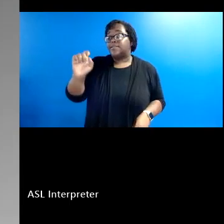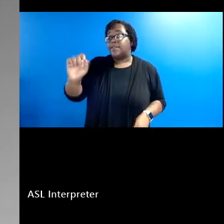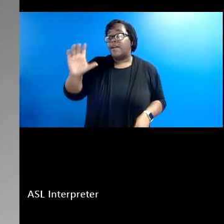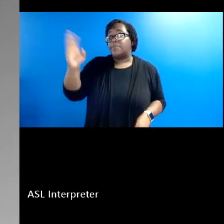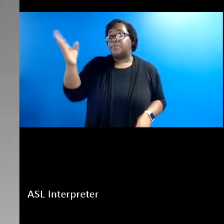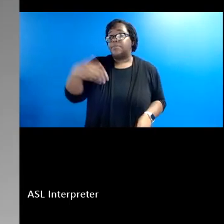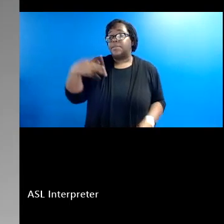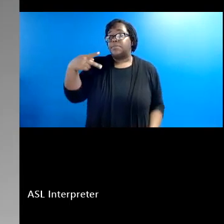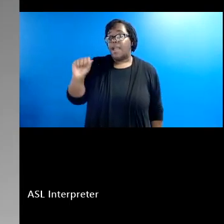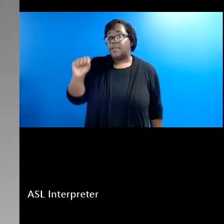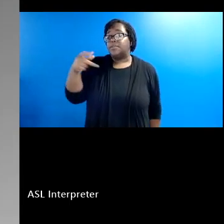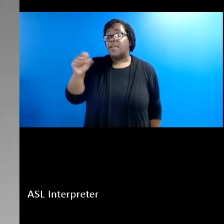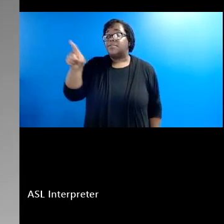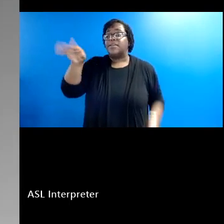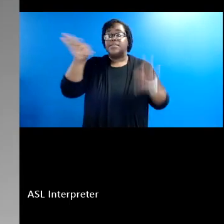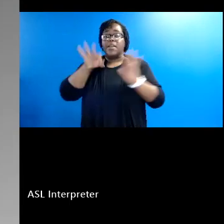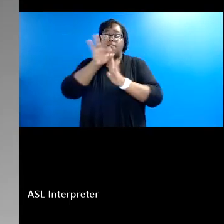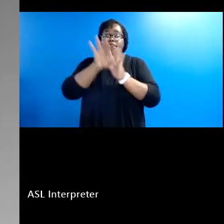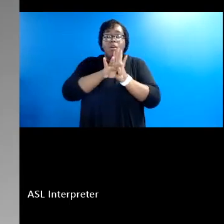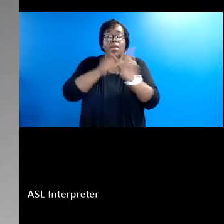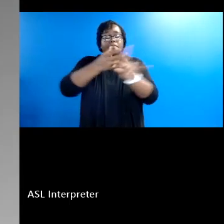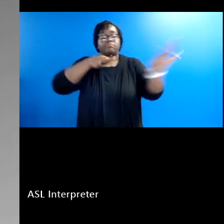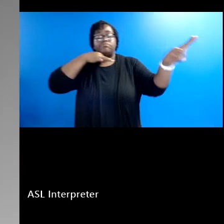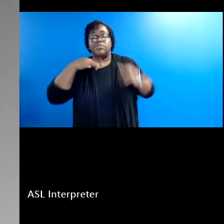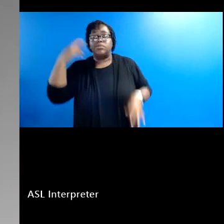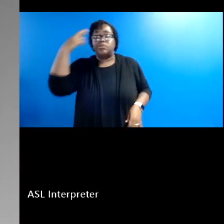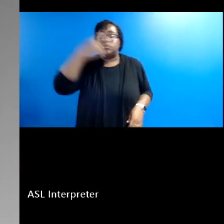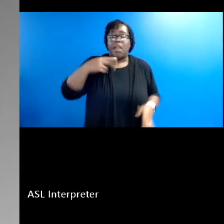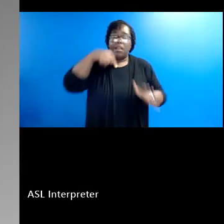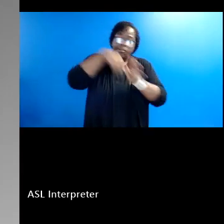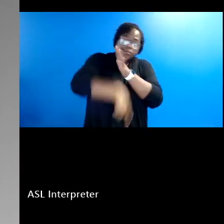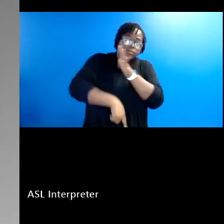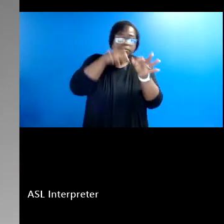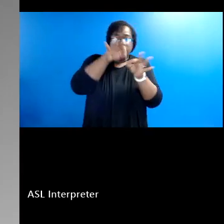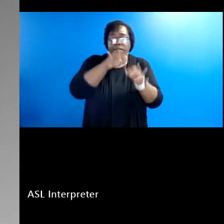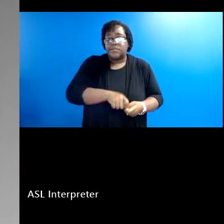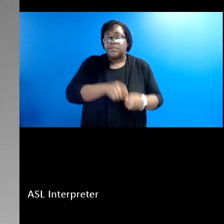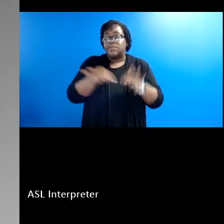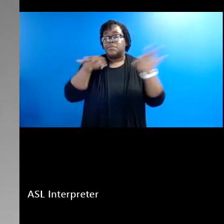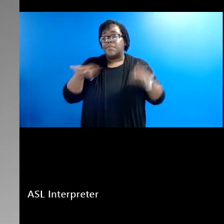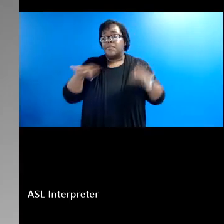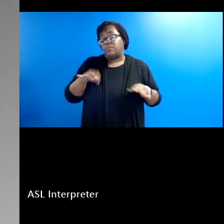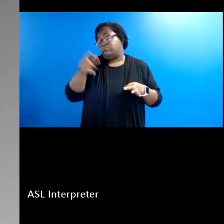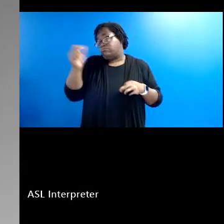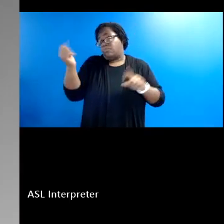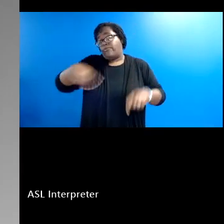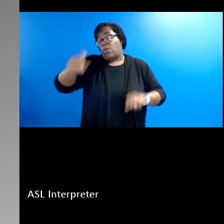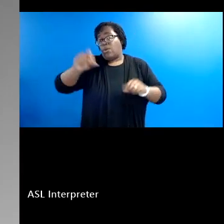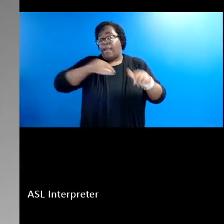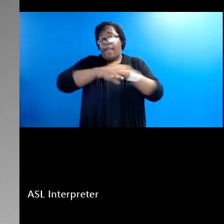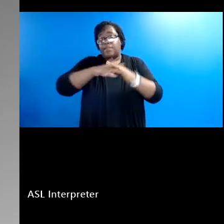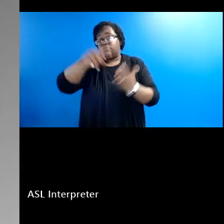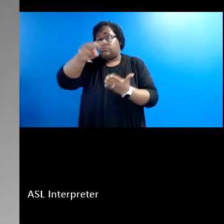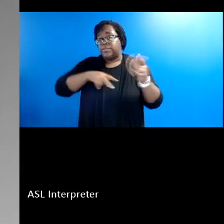sc.com/PSPS, and it goes through the formula, and it goes through the reasoning, and it goes through some more of the details in a technical way, and that is available to everybody.